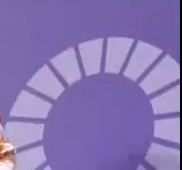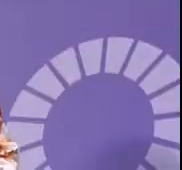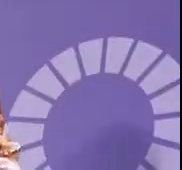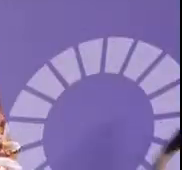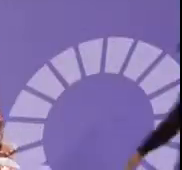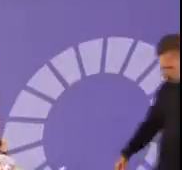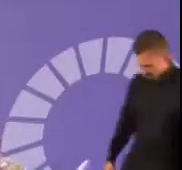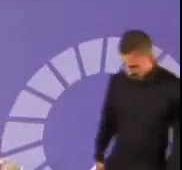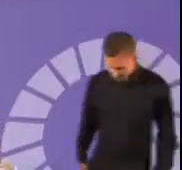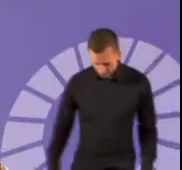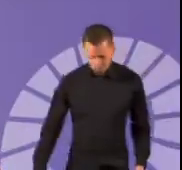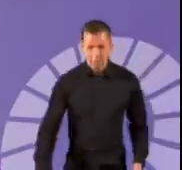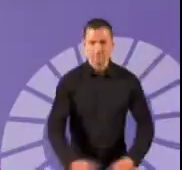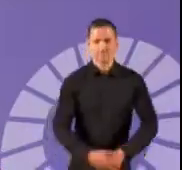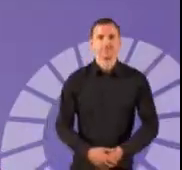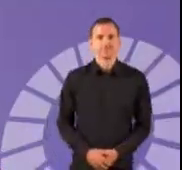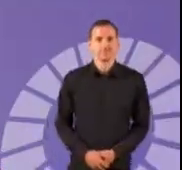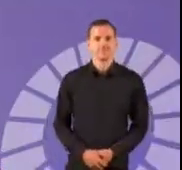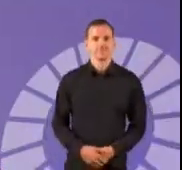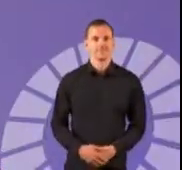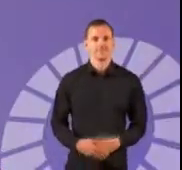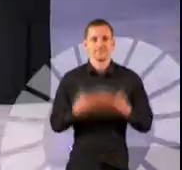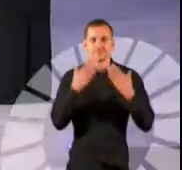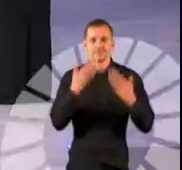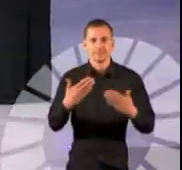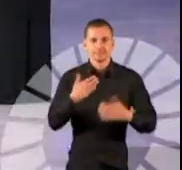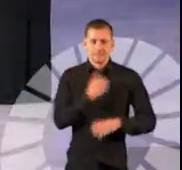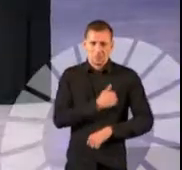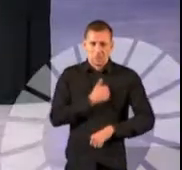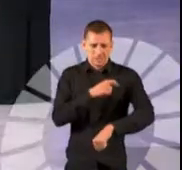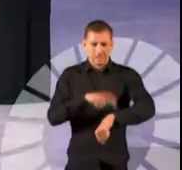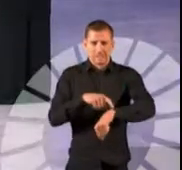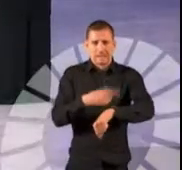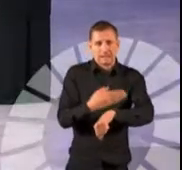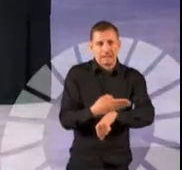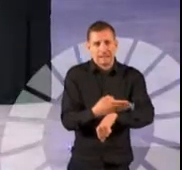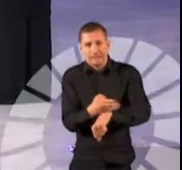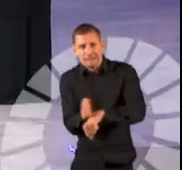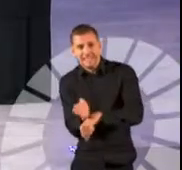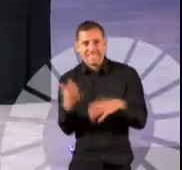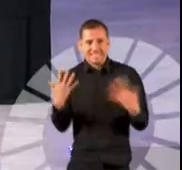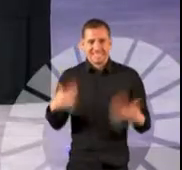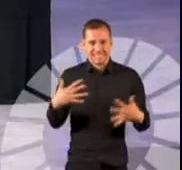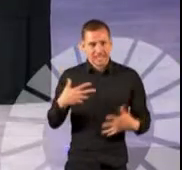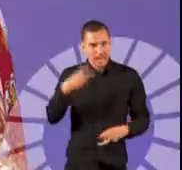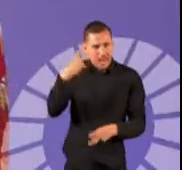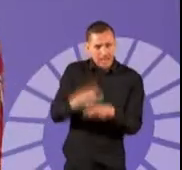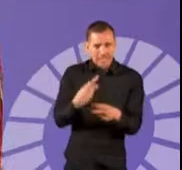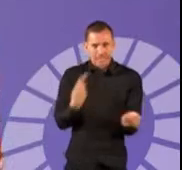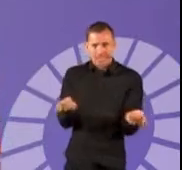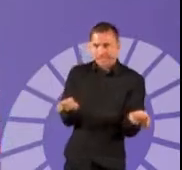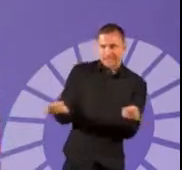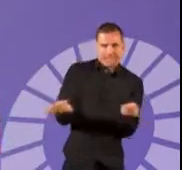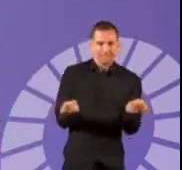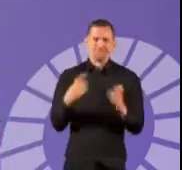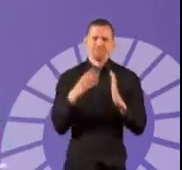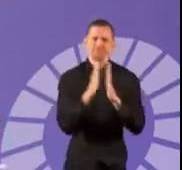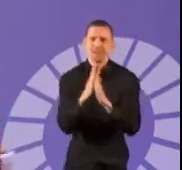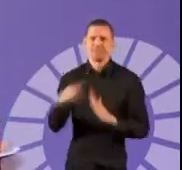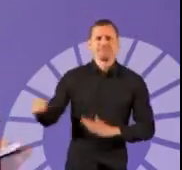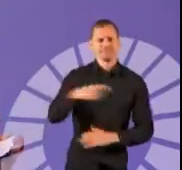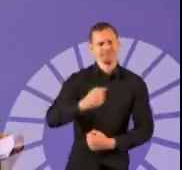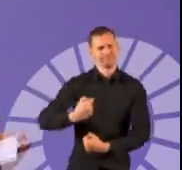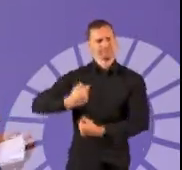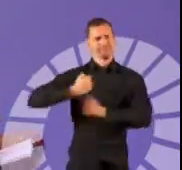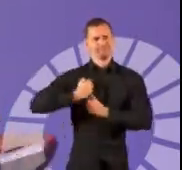Now, you will have noticed that we are already late, so I'm going to have the very hard task of asking you to